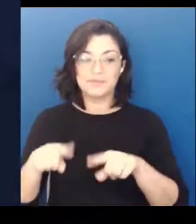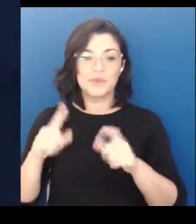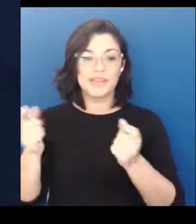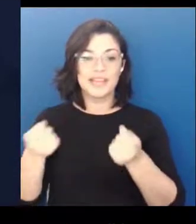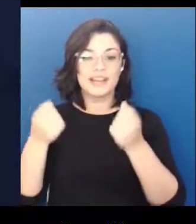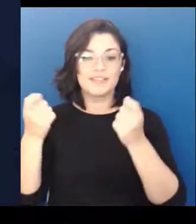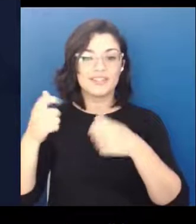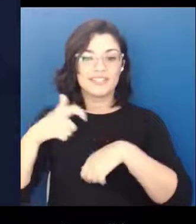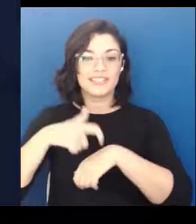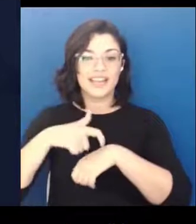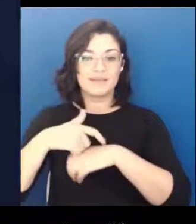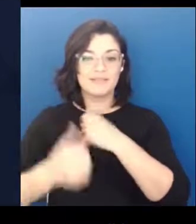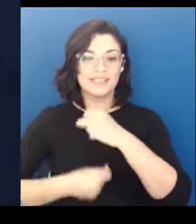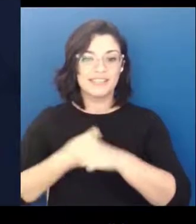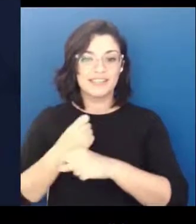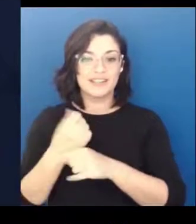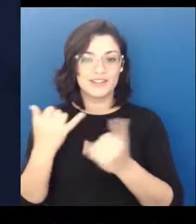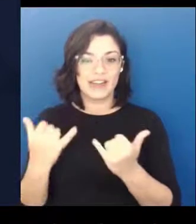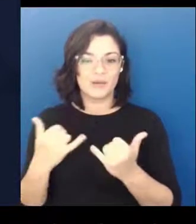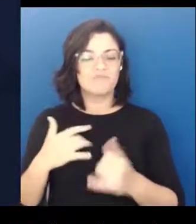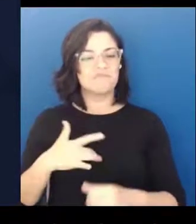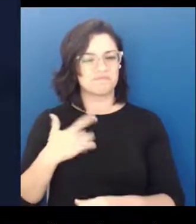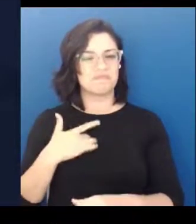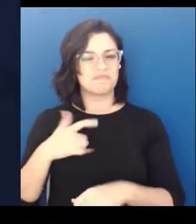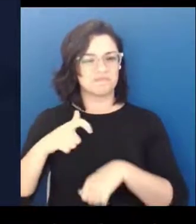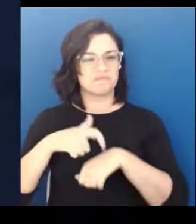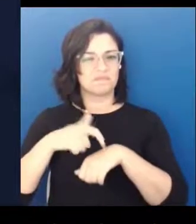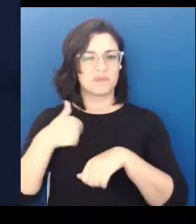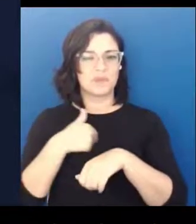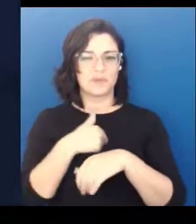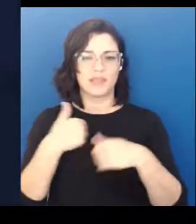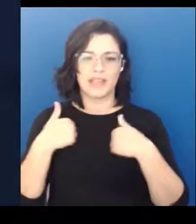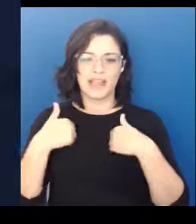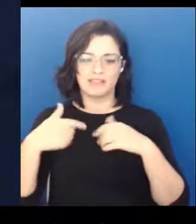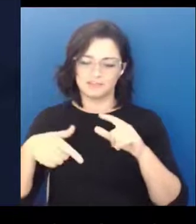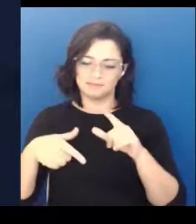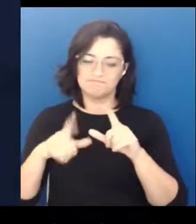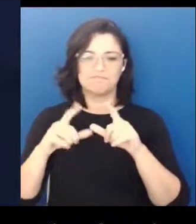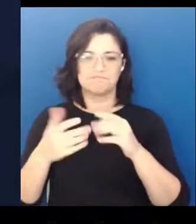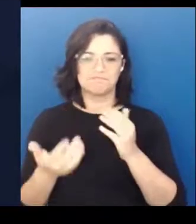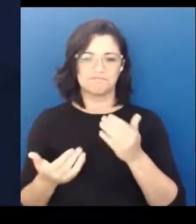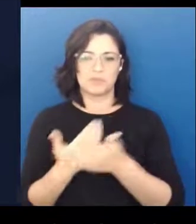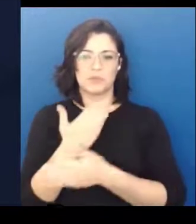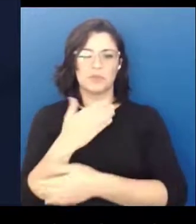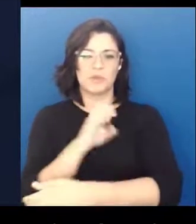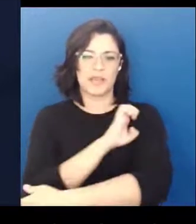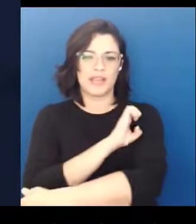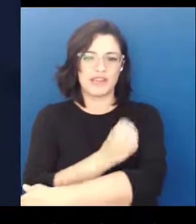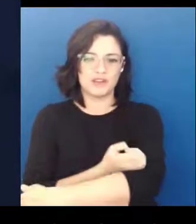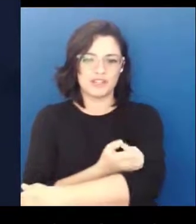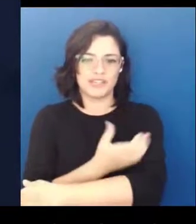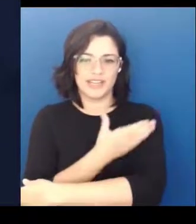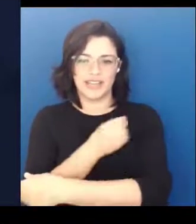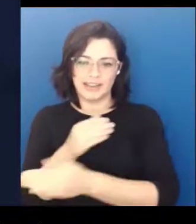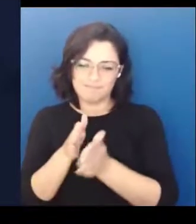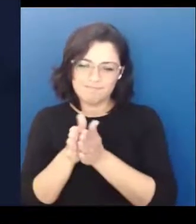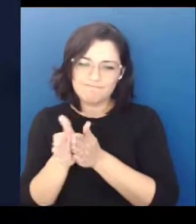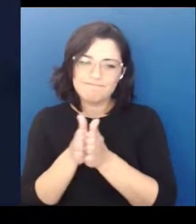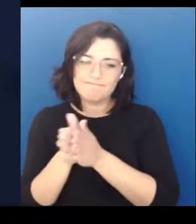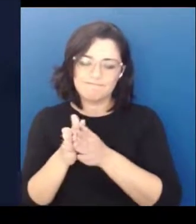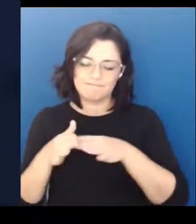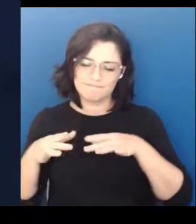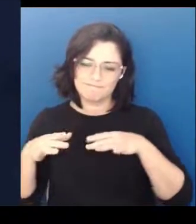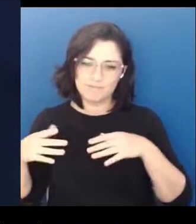feel like it is the time that we have renewed energy and we gain momentum to move us forward and pick up speed to accomplish